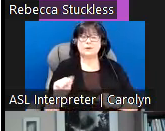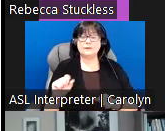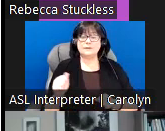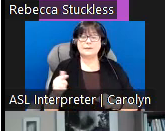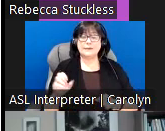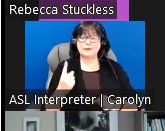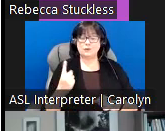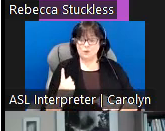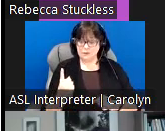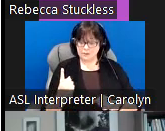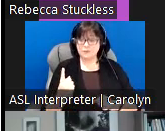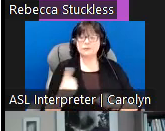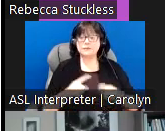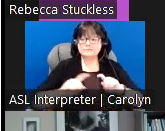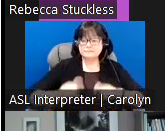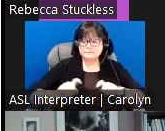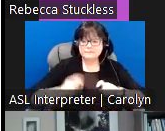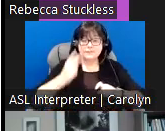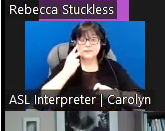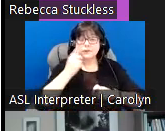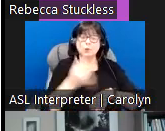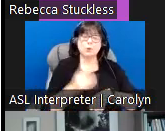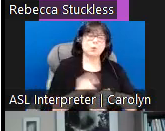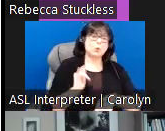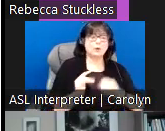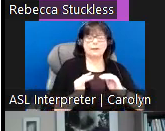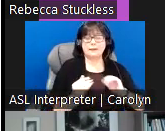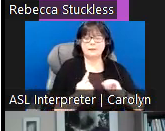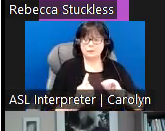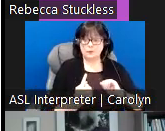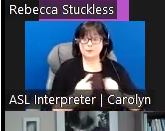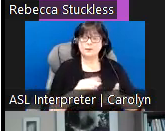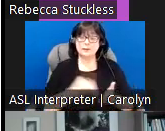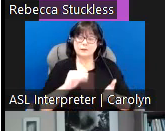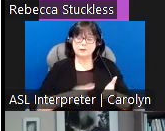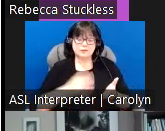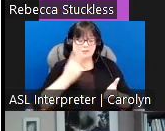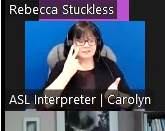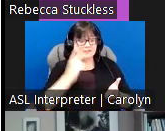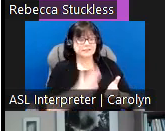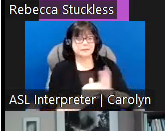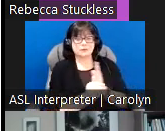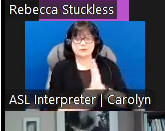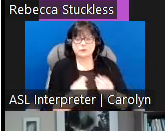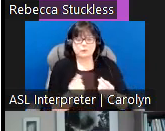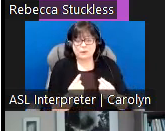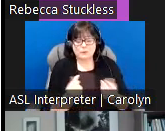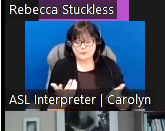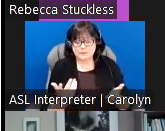assess people who are very early level 1 to get some idea of what their skills are as well. Next